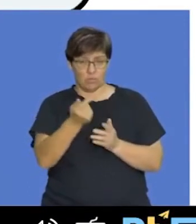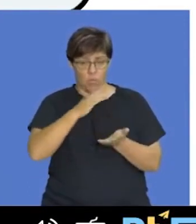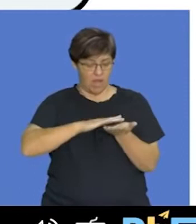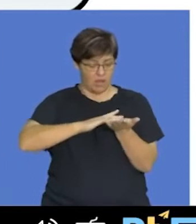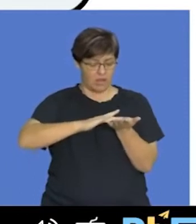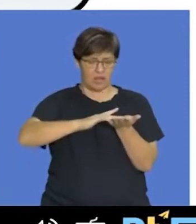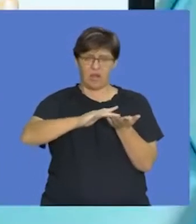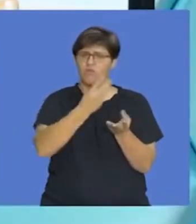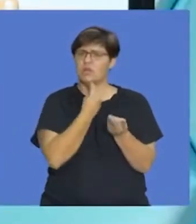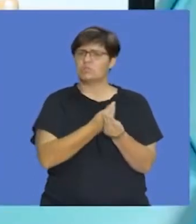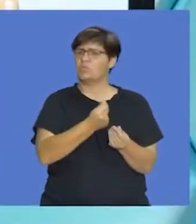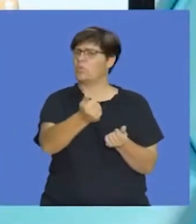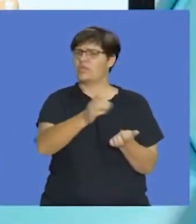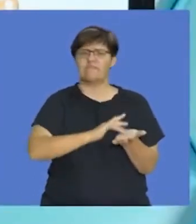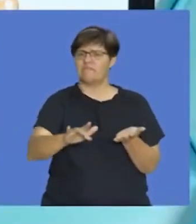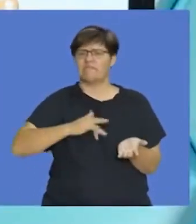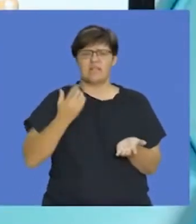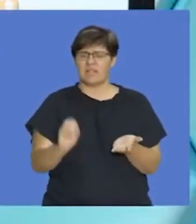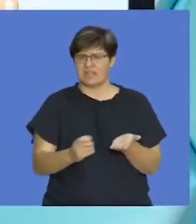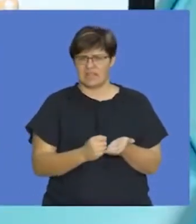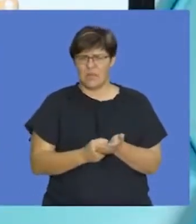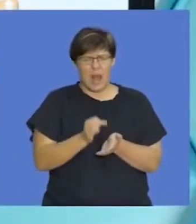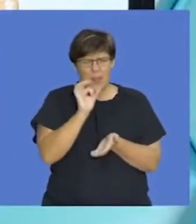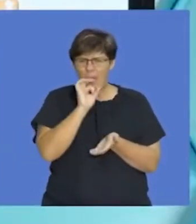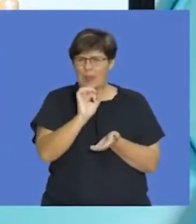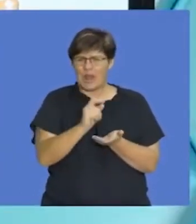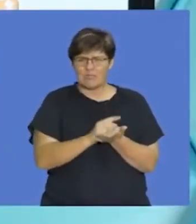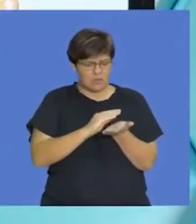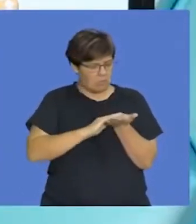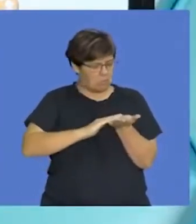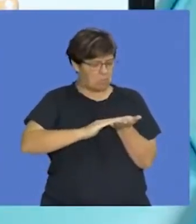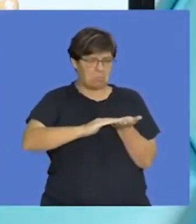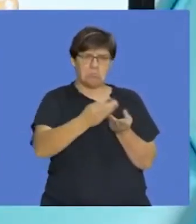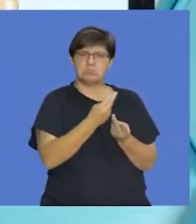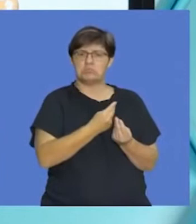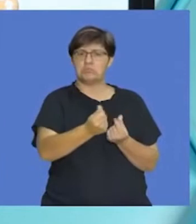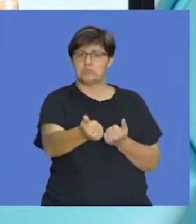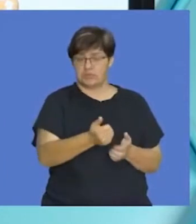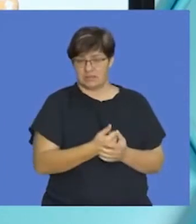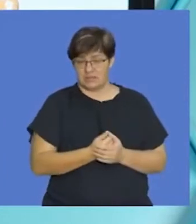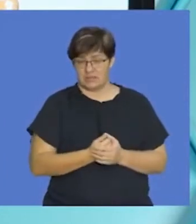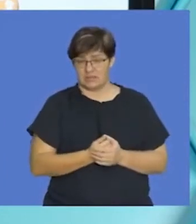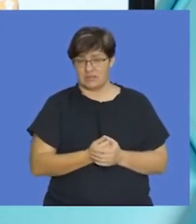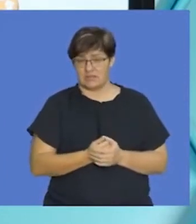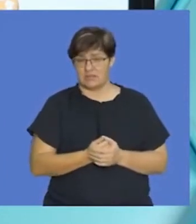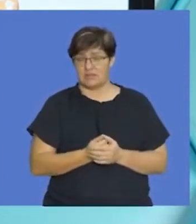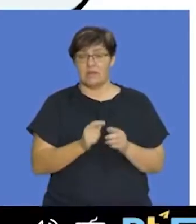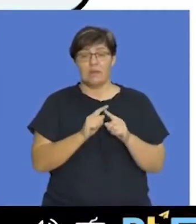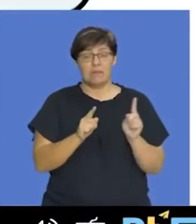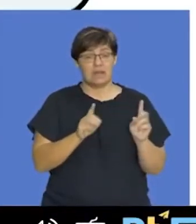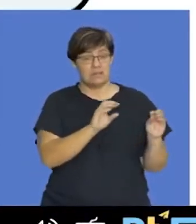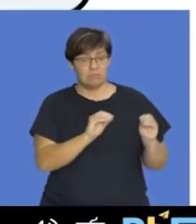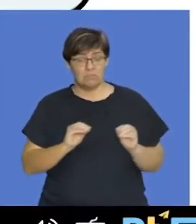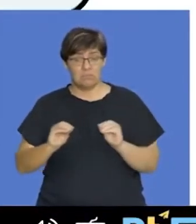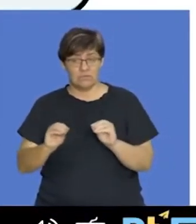that with your fingers, because you can't. They're microscopic, so it feels smooth. But when I move the